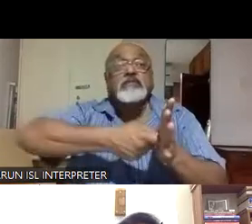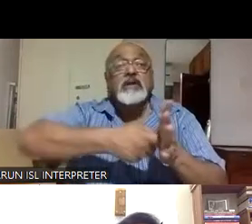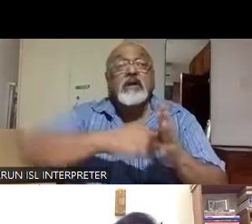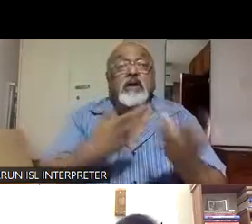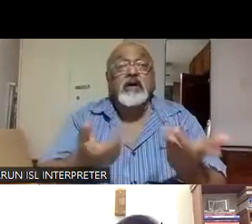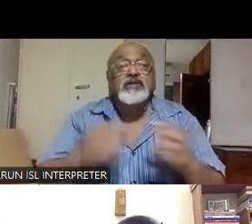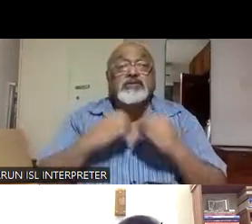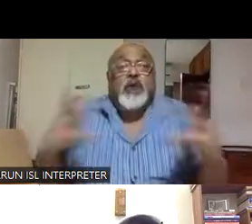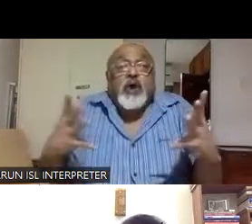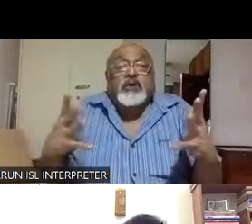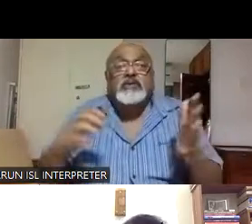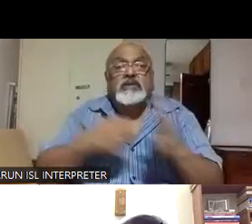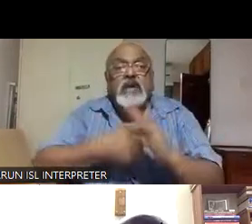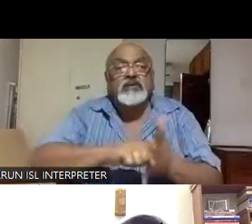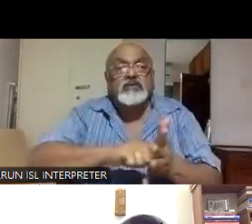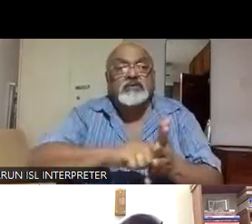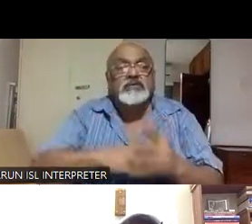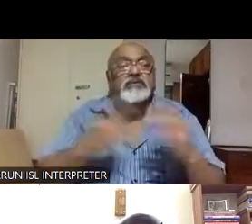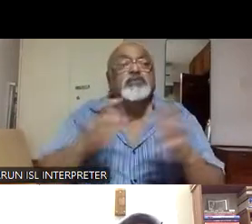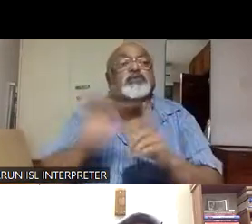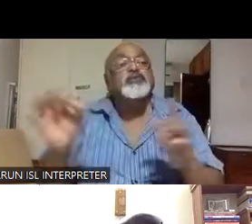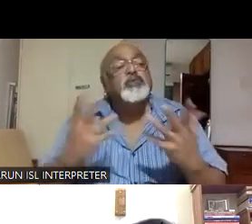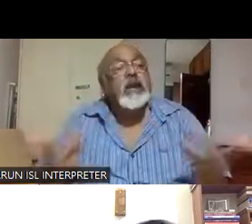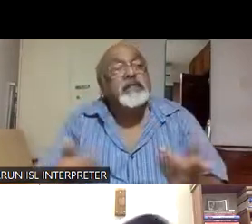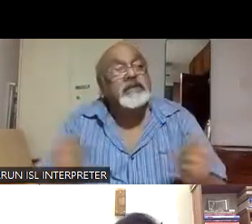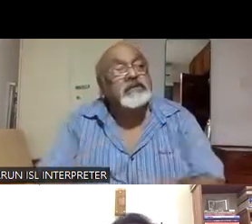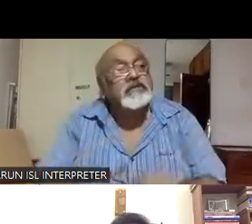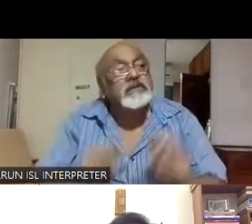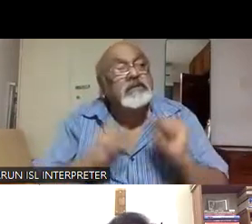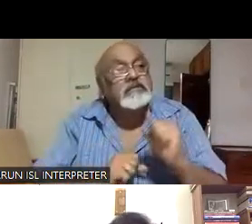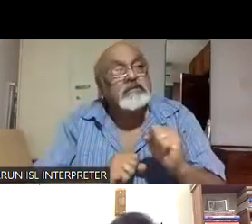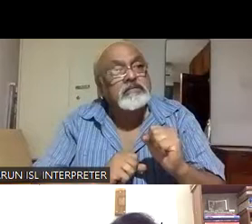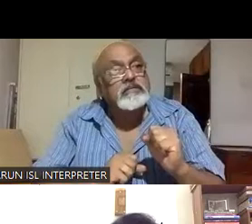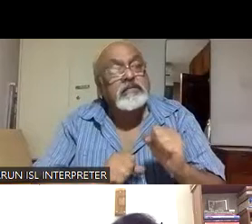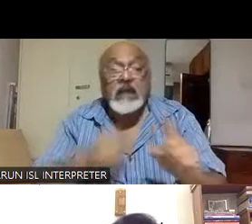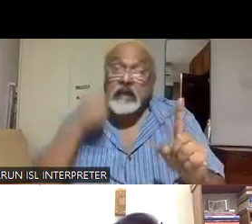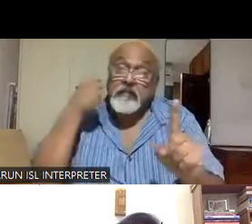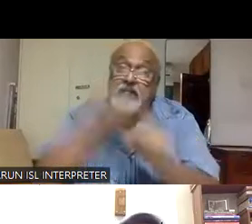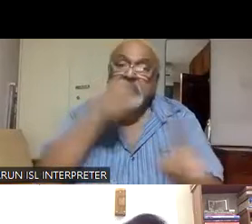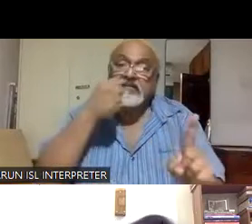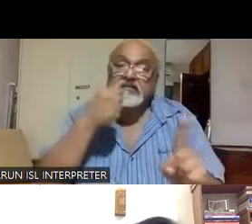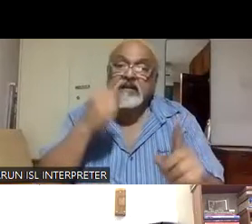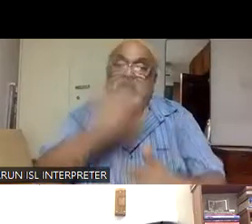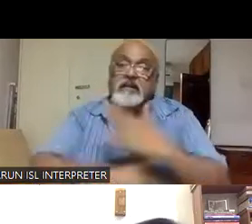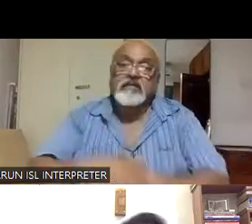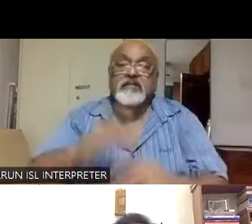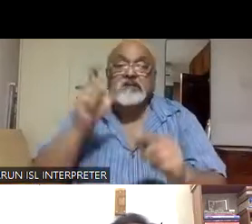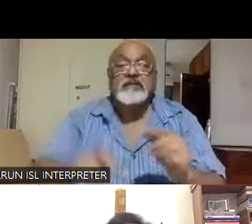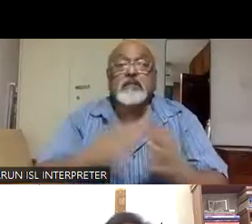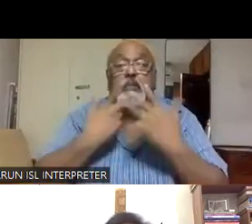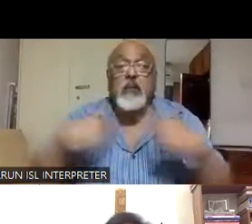shutdown impacted people with disabilities much more than the rest of the society. And among this